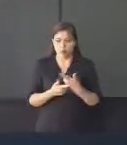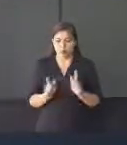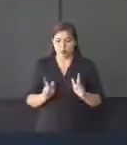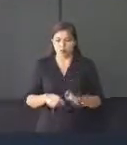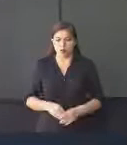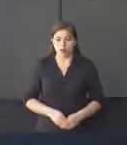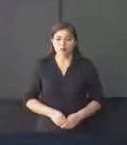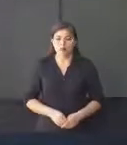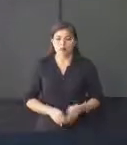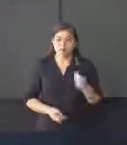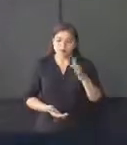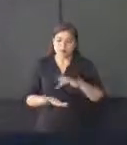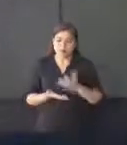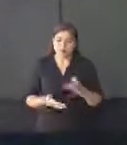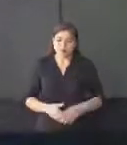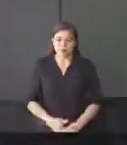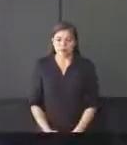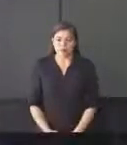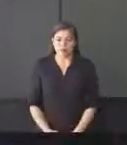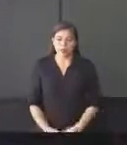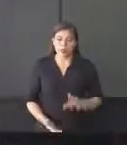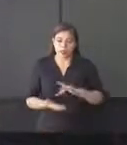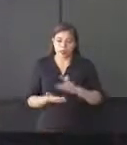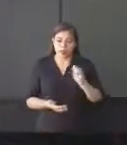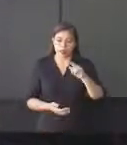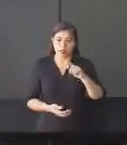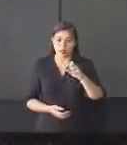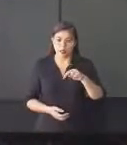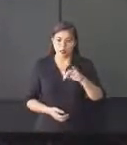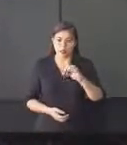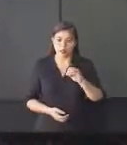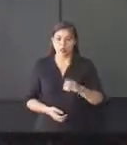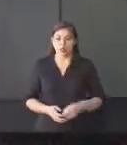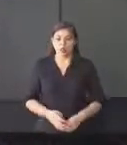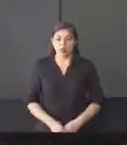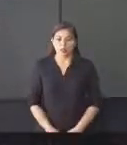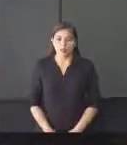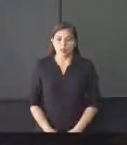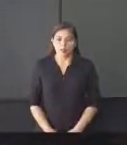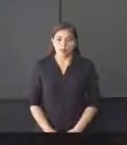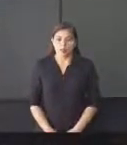your time as you wish. Thank you, Antonio.